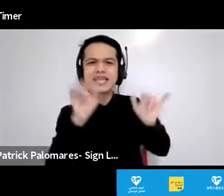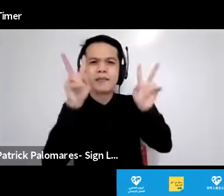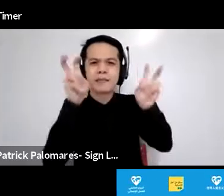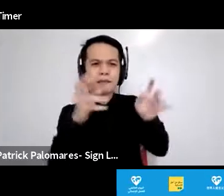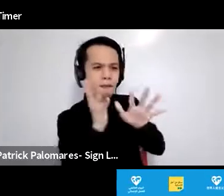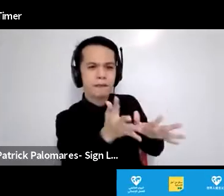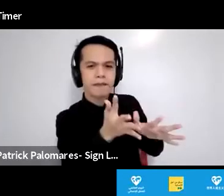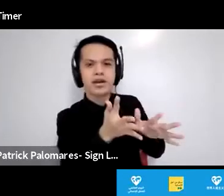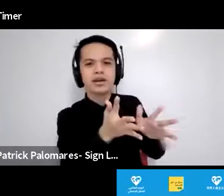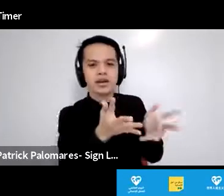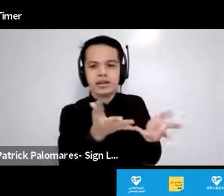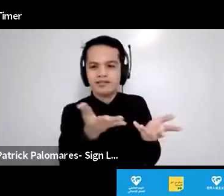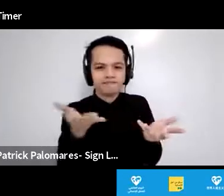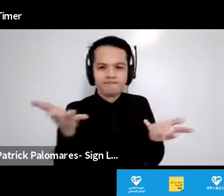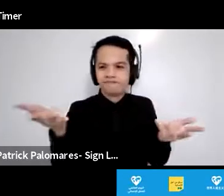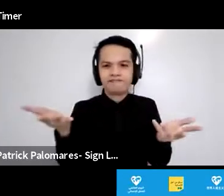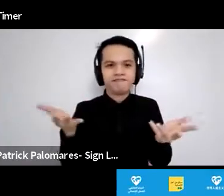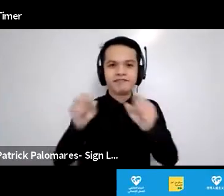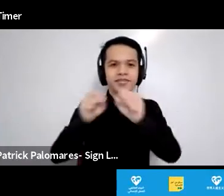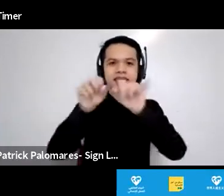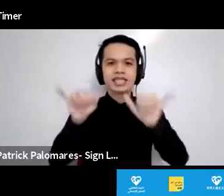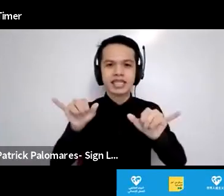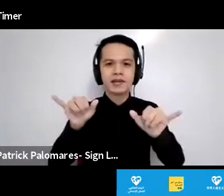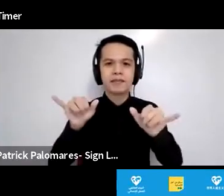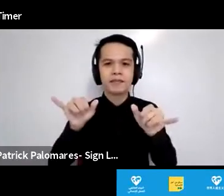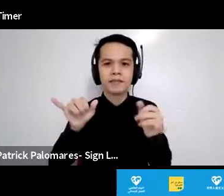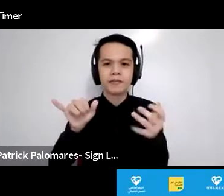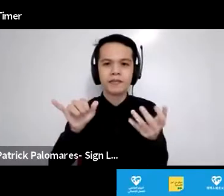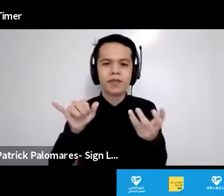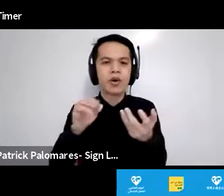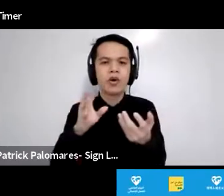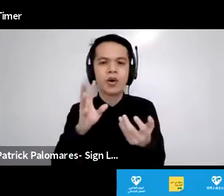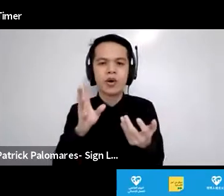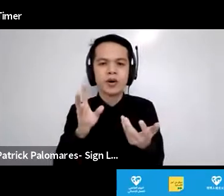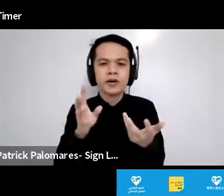this pattern in this system of those who are